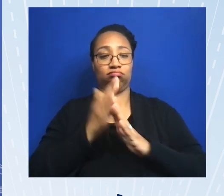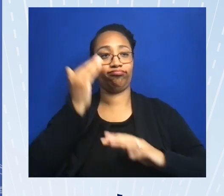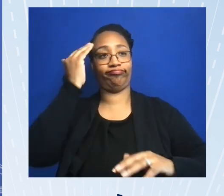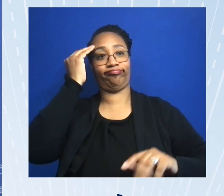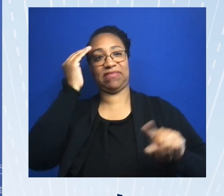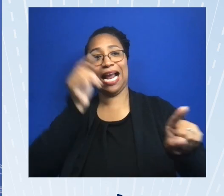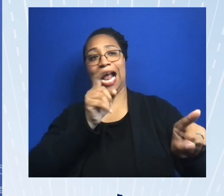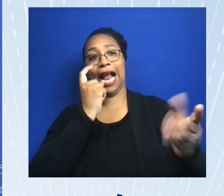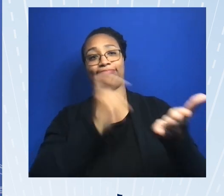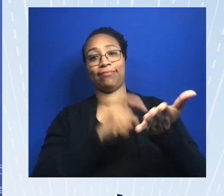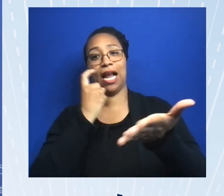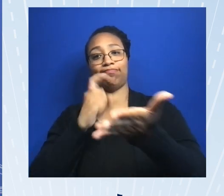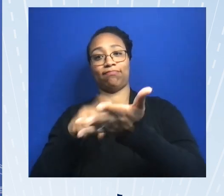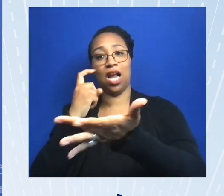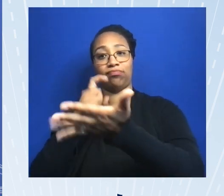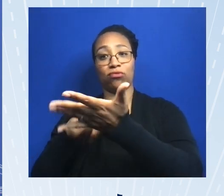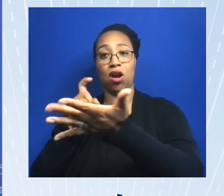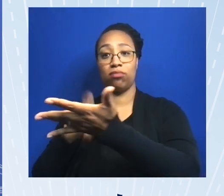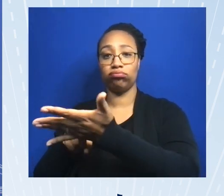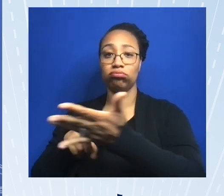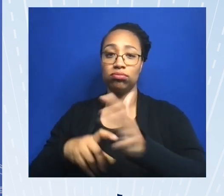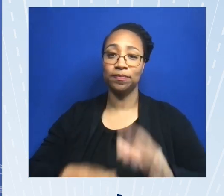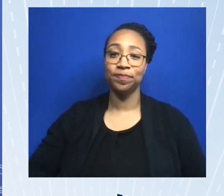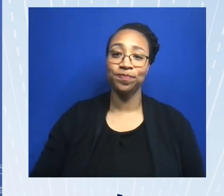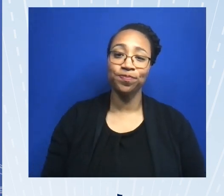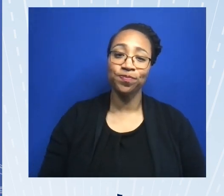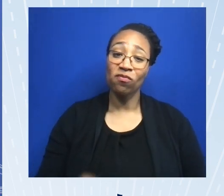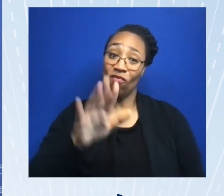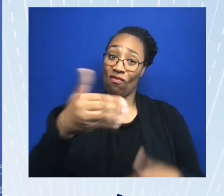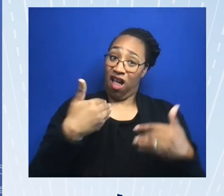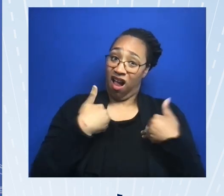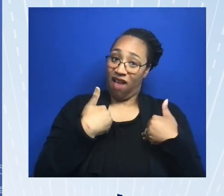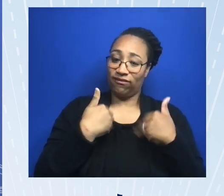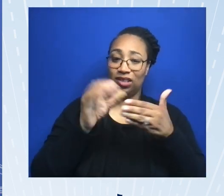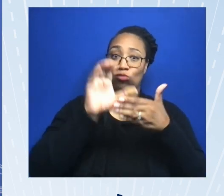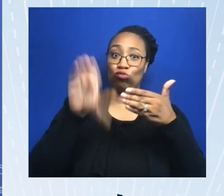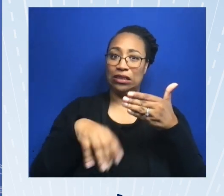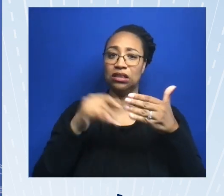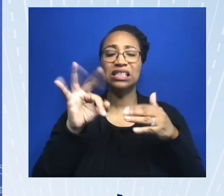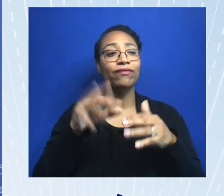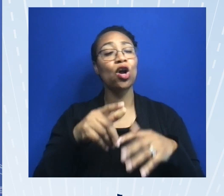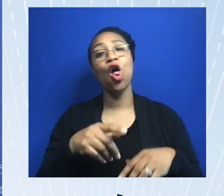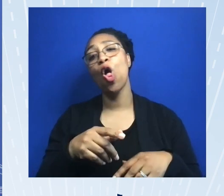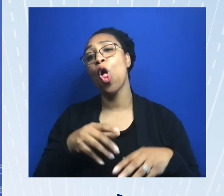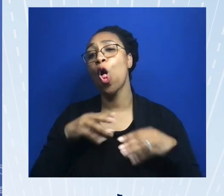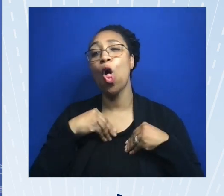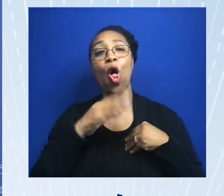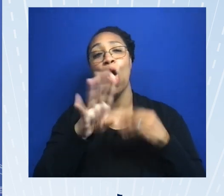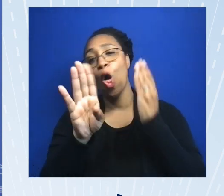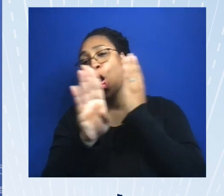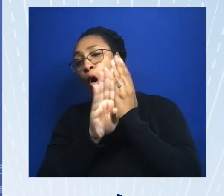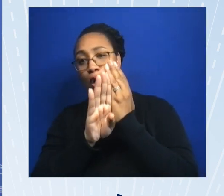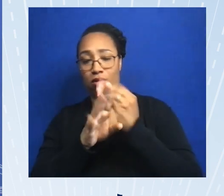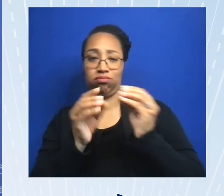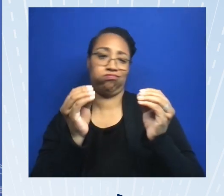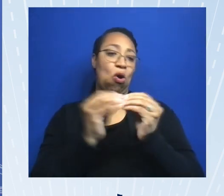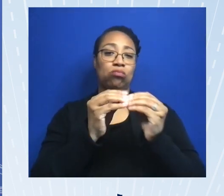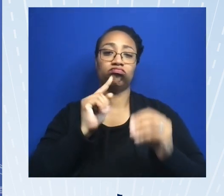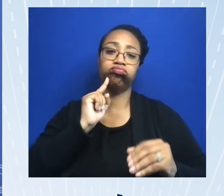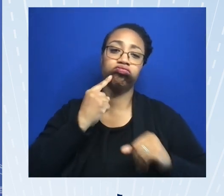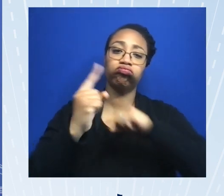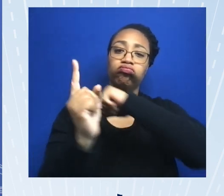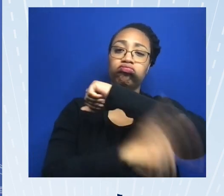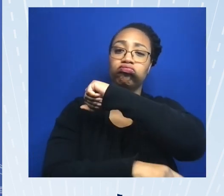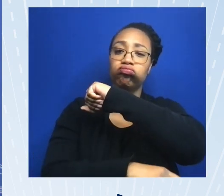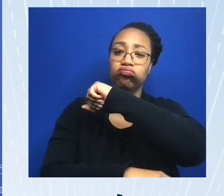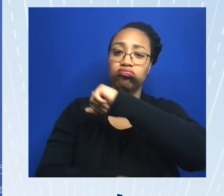of the Jewish and other communities. We've made substantial progress in this regard, including the establishment of a